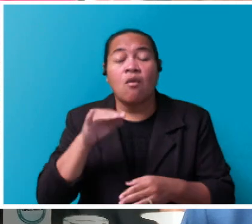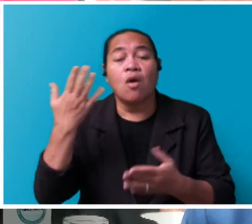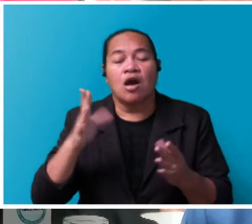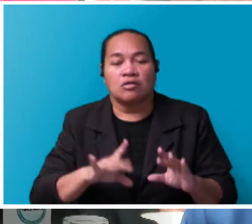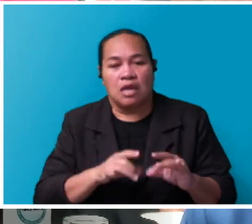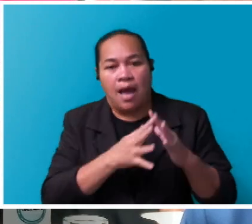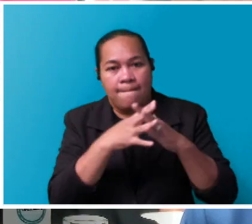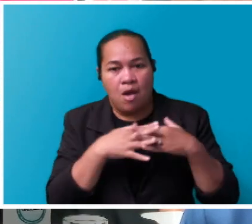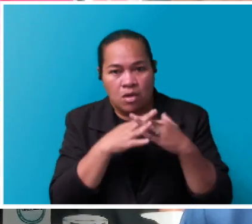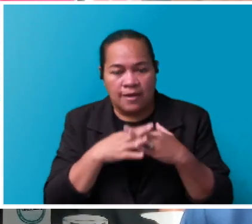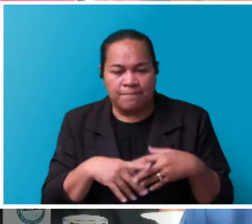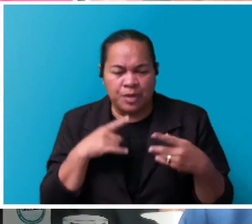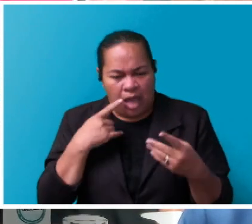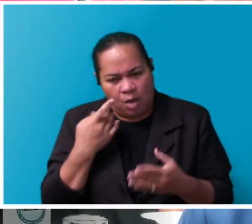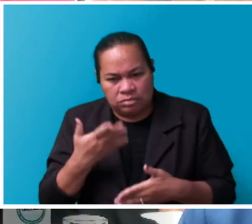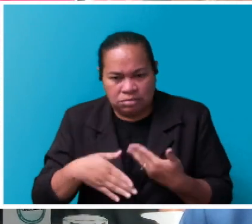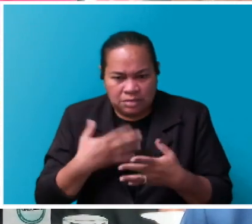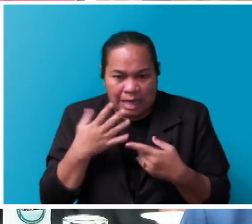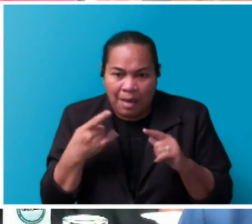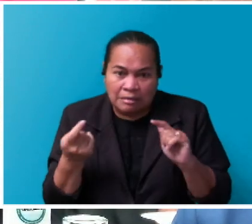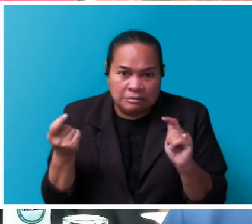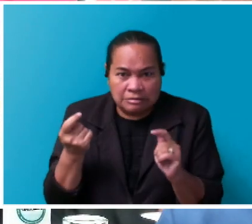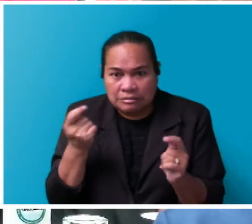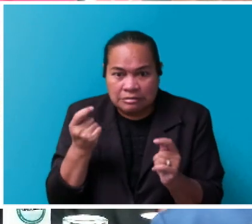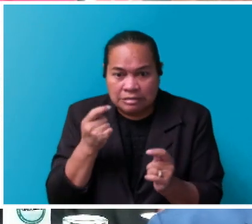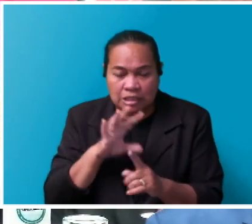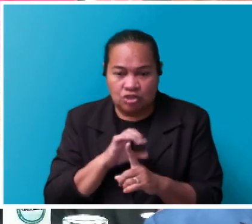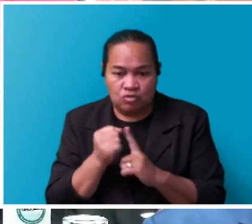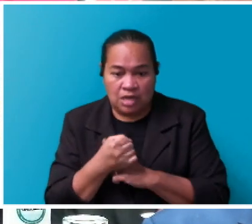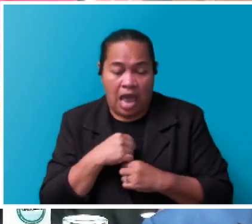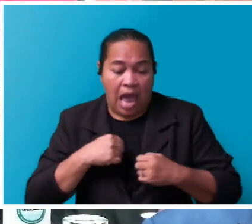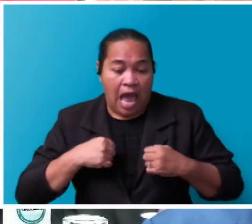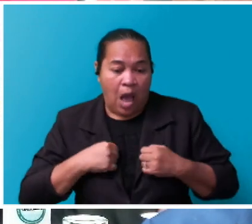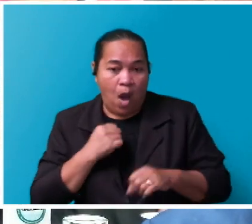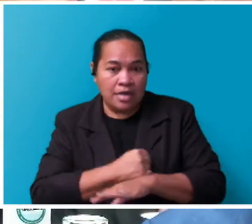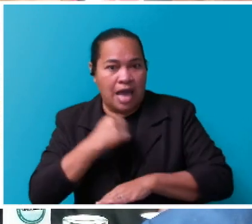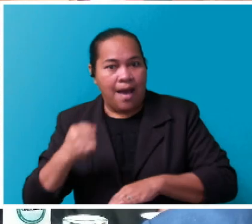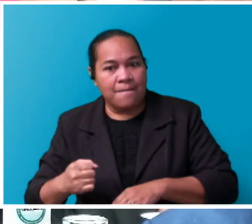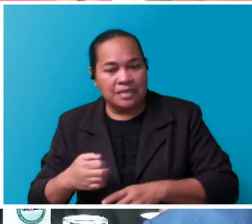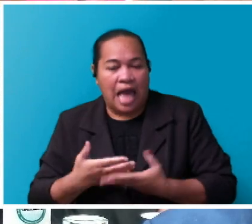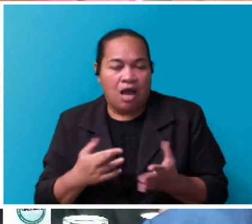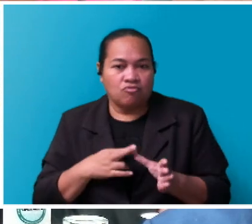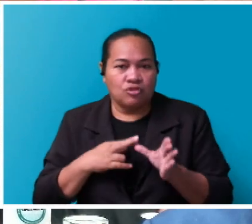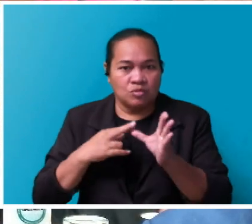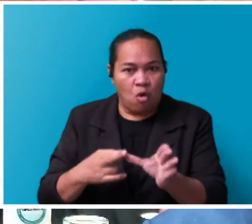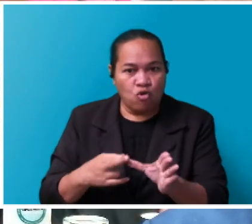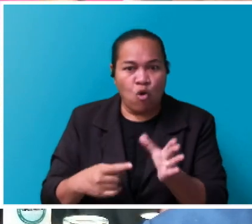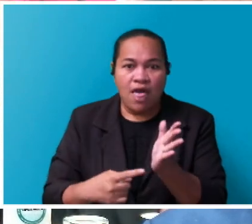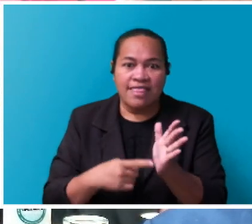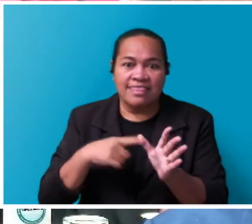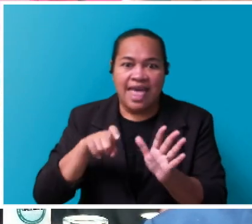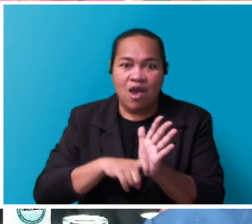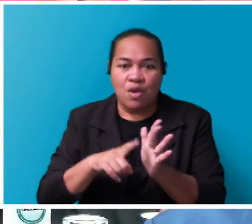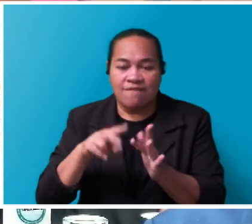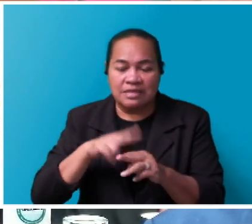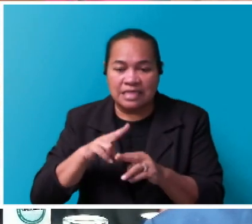an overview of the evolving situation, our government's proactive response, the strategic